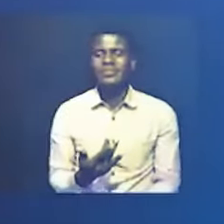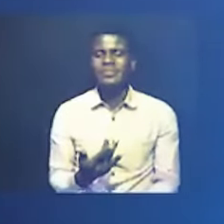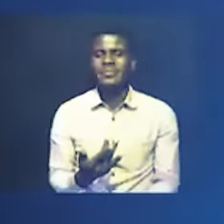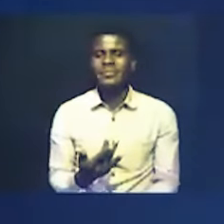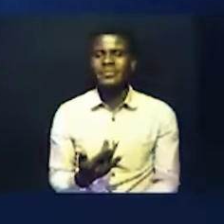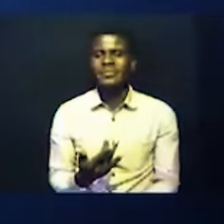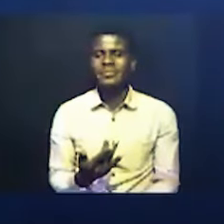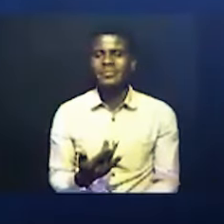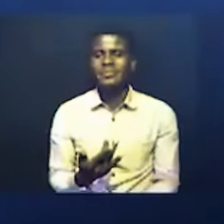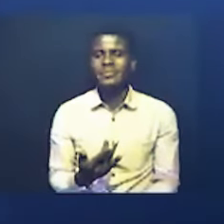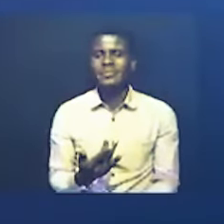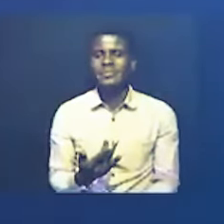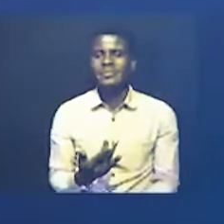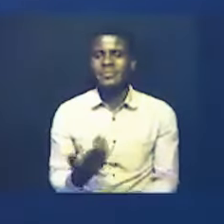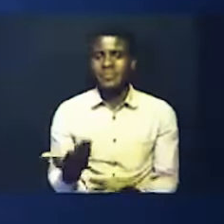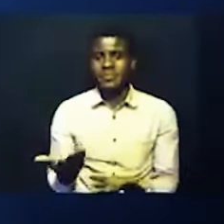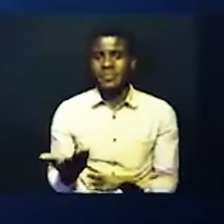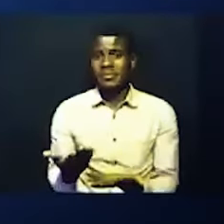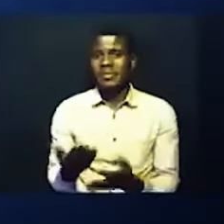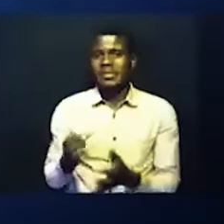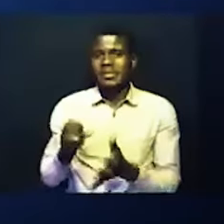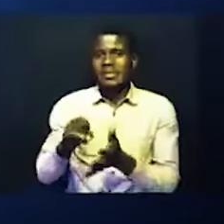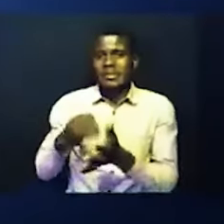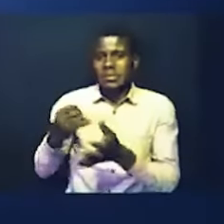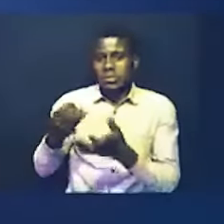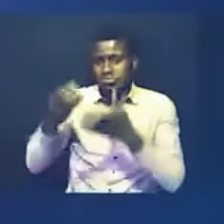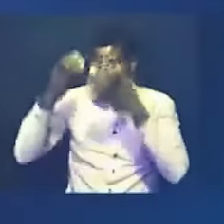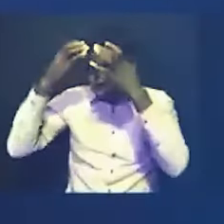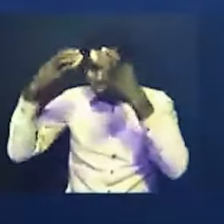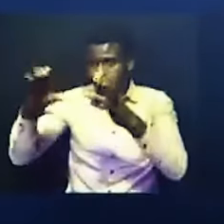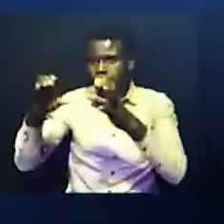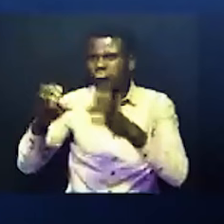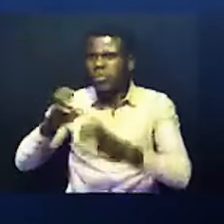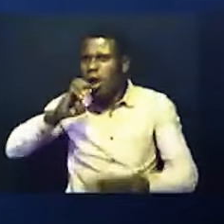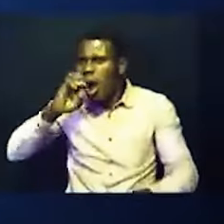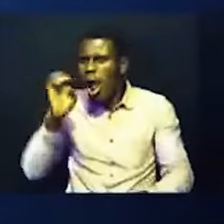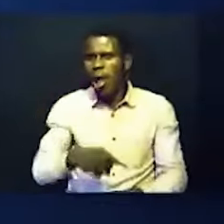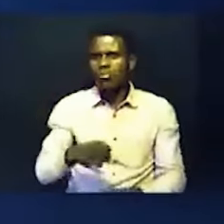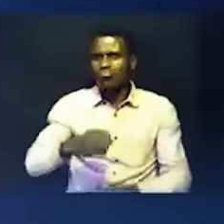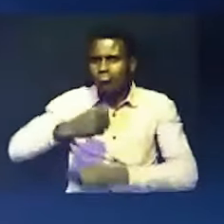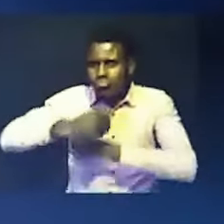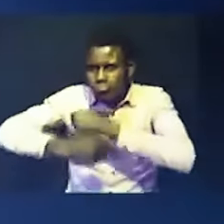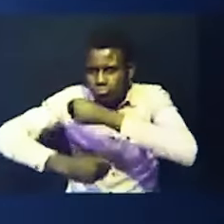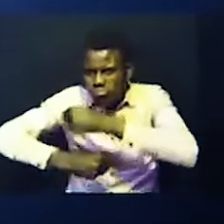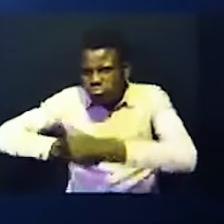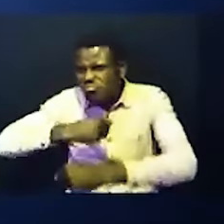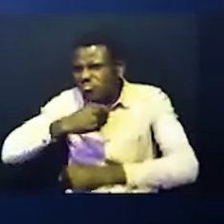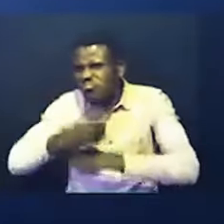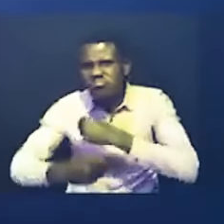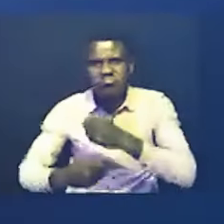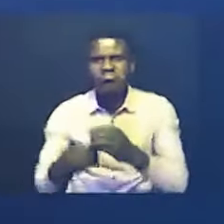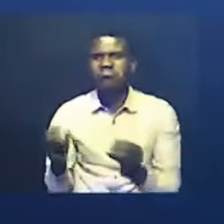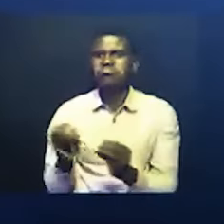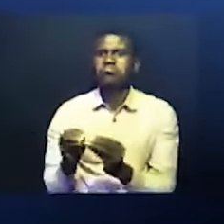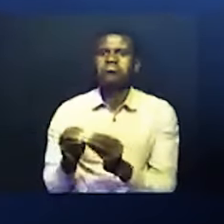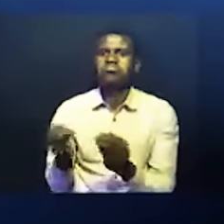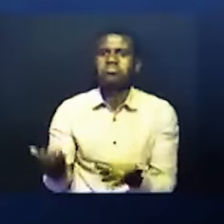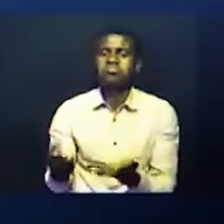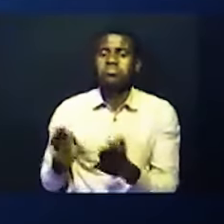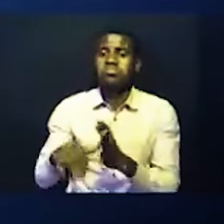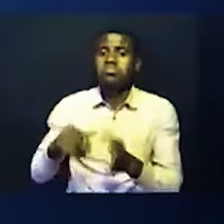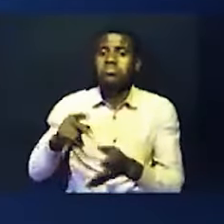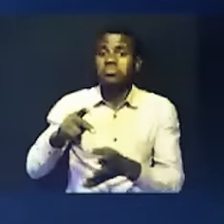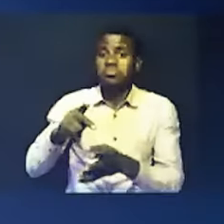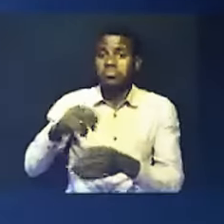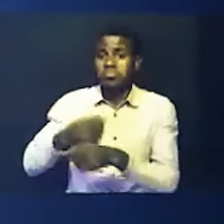offenses it breathes evil it causes suffering and it causes